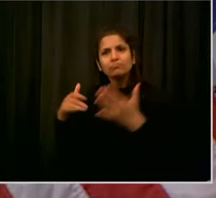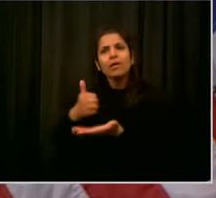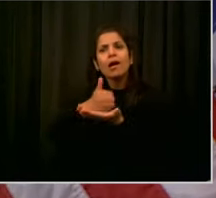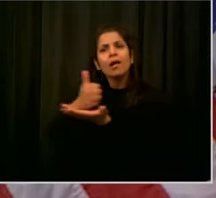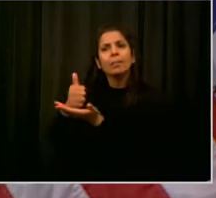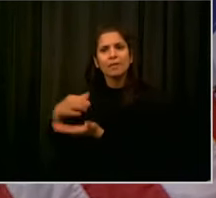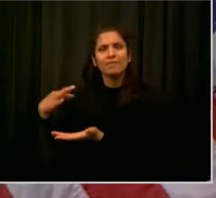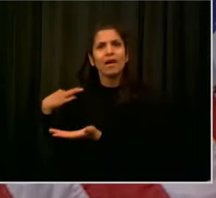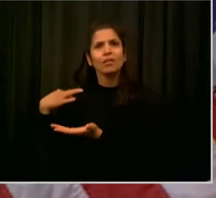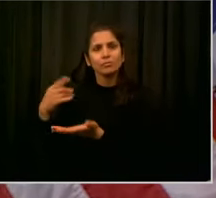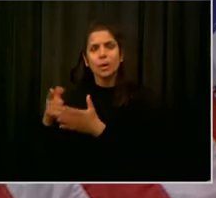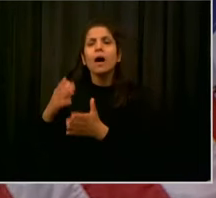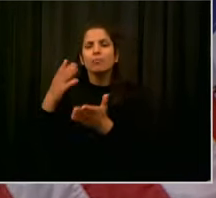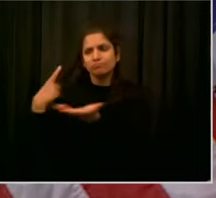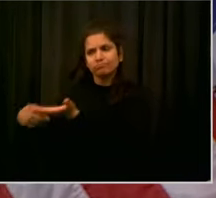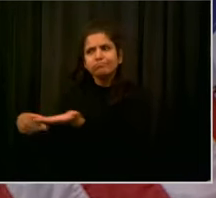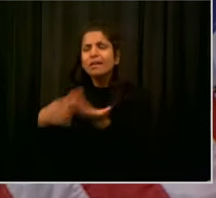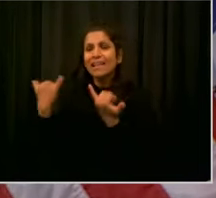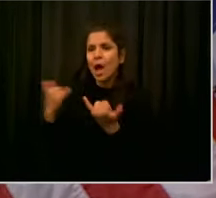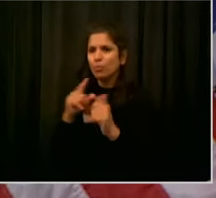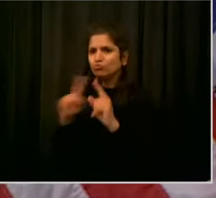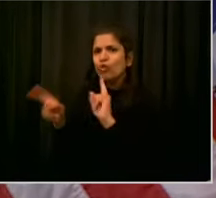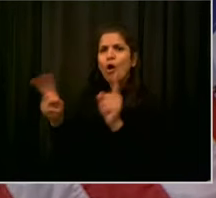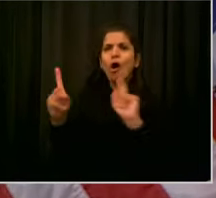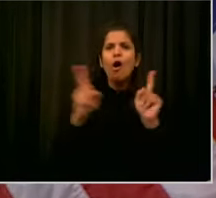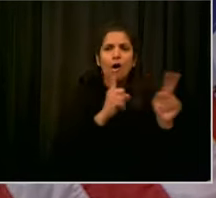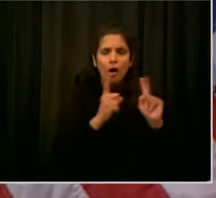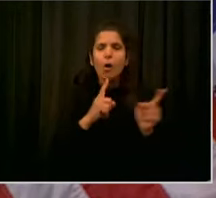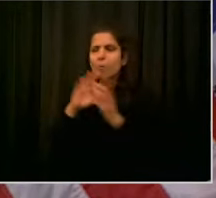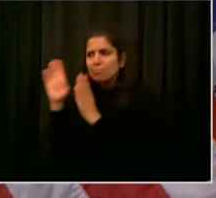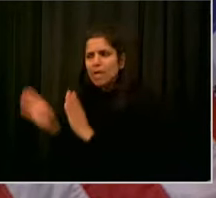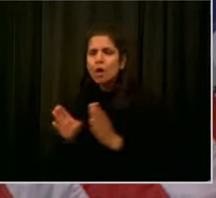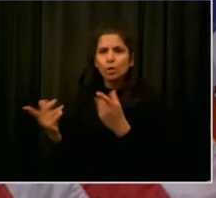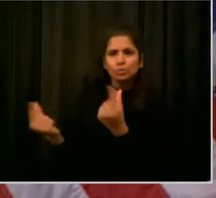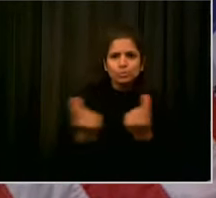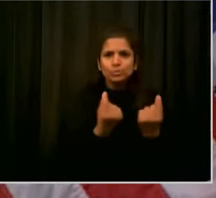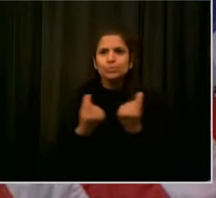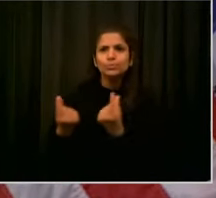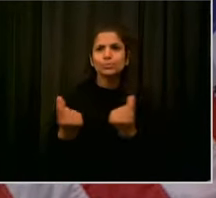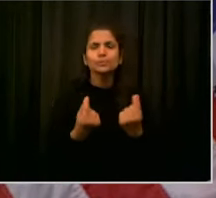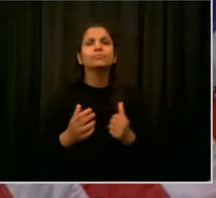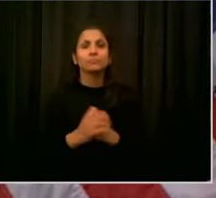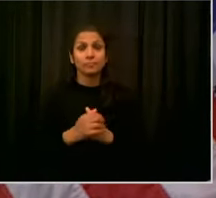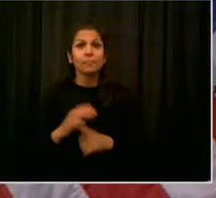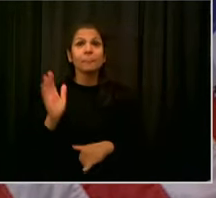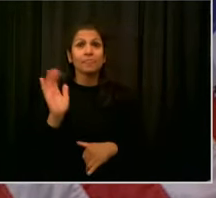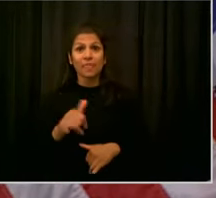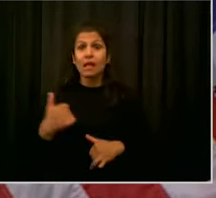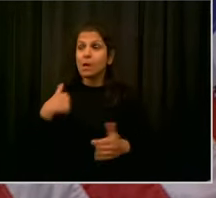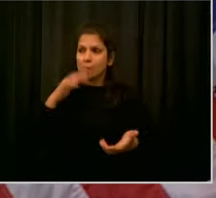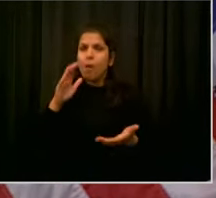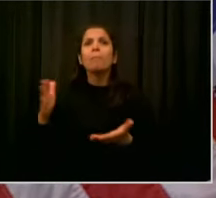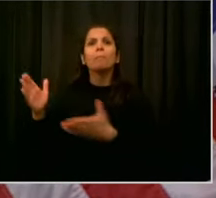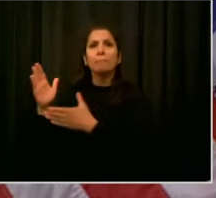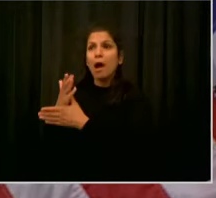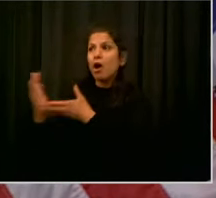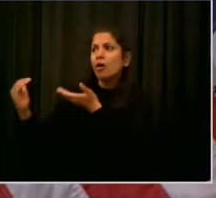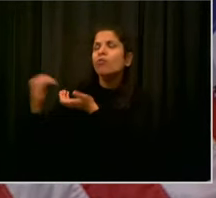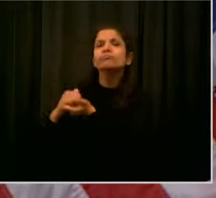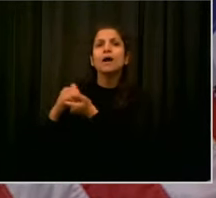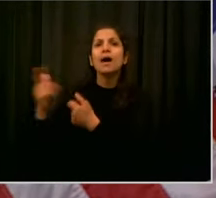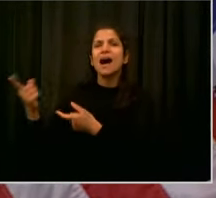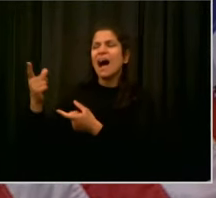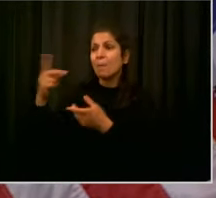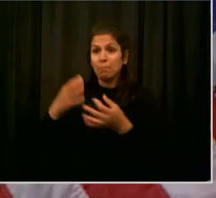powerfully. We want this to work as well. So we will help them. We're going to give the million face coverings for